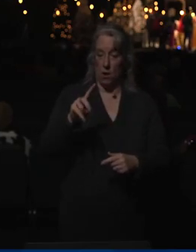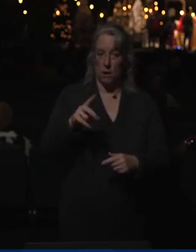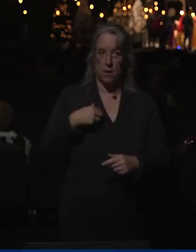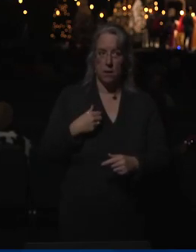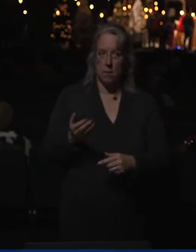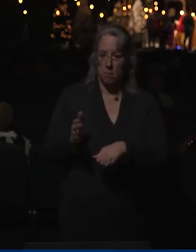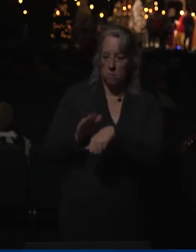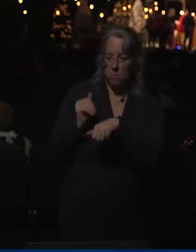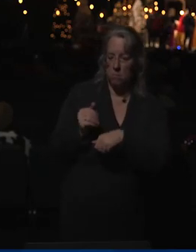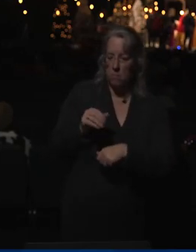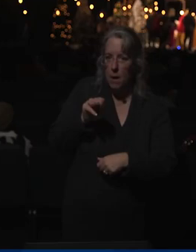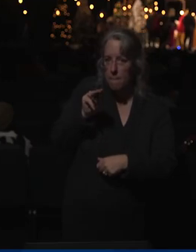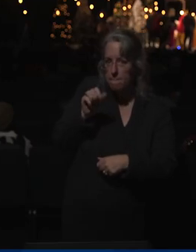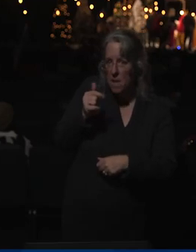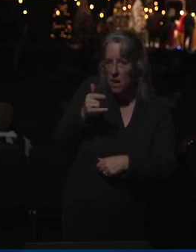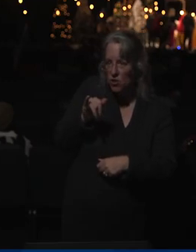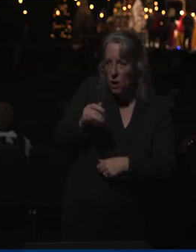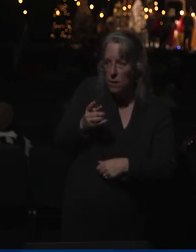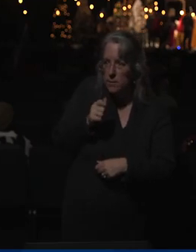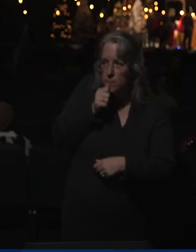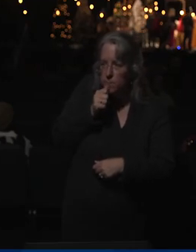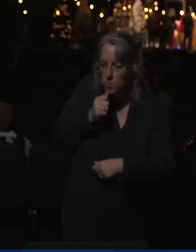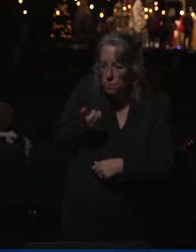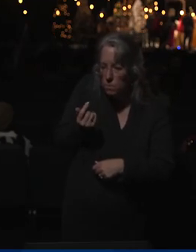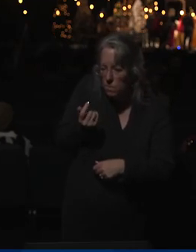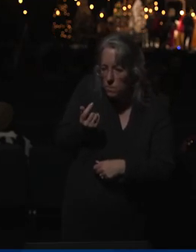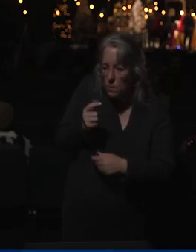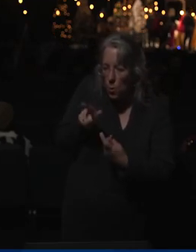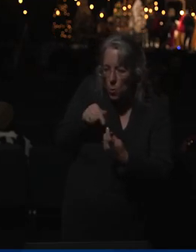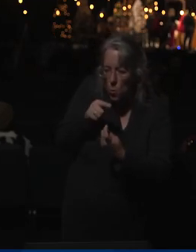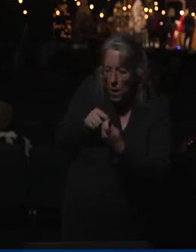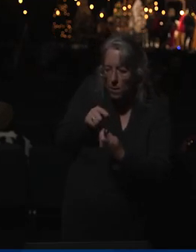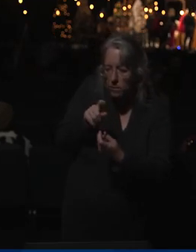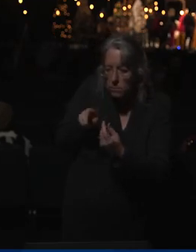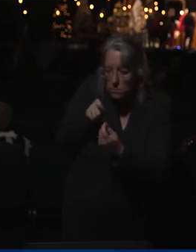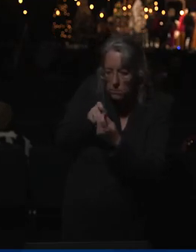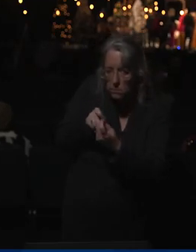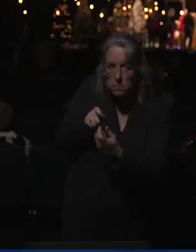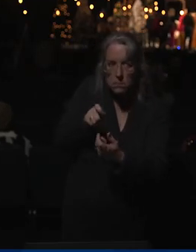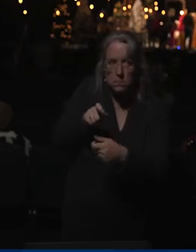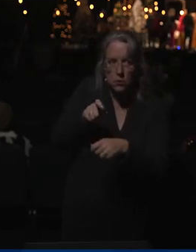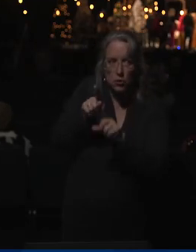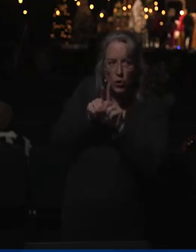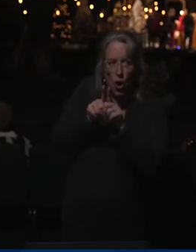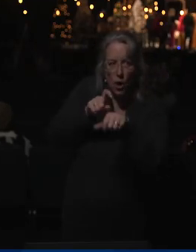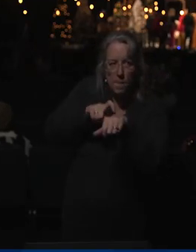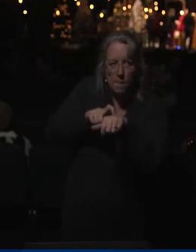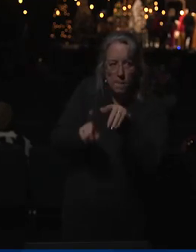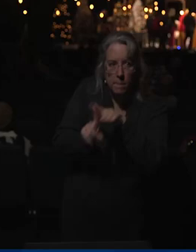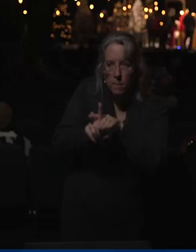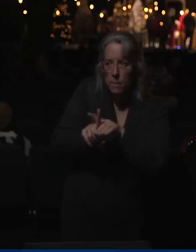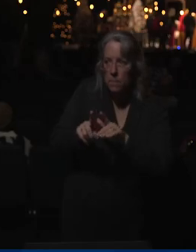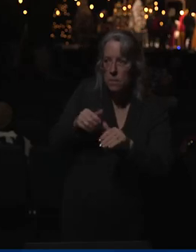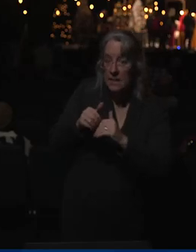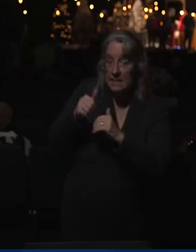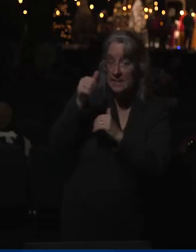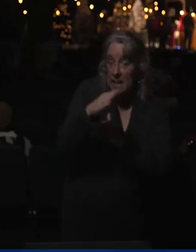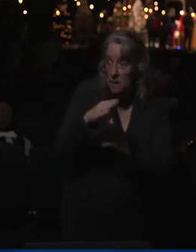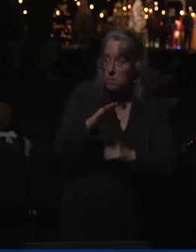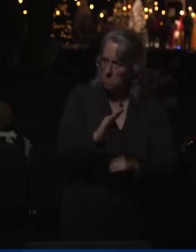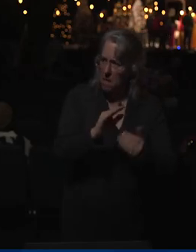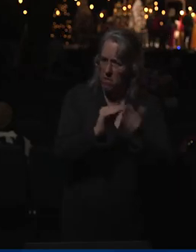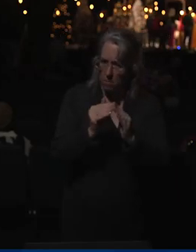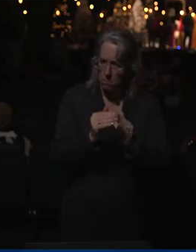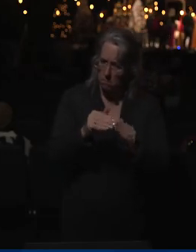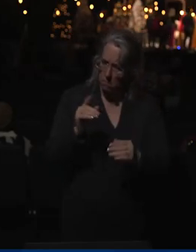found out from them the exact time the star had appeared. He sent them to Bethlehem and said, "Go and